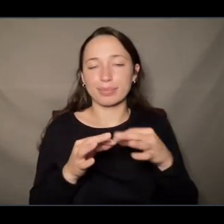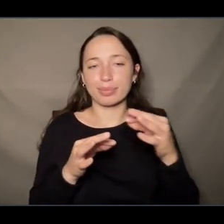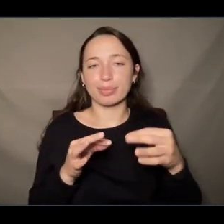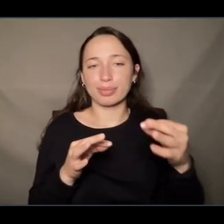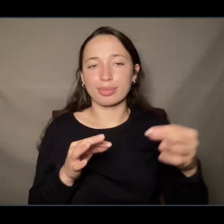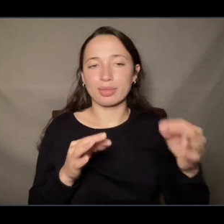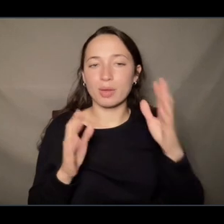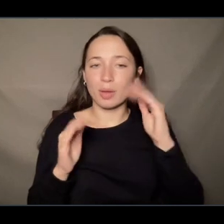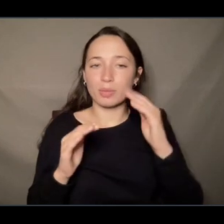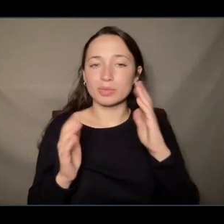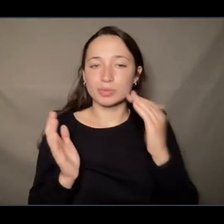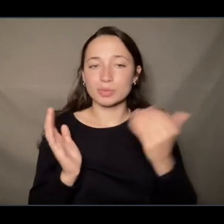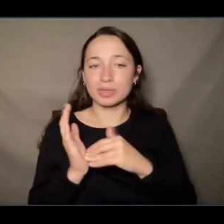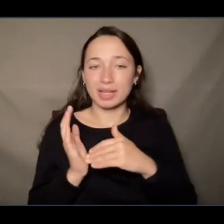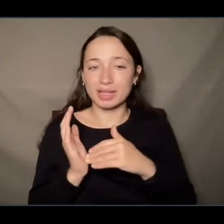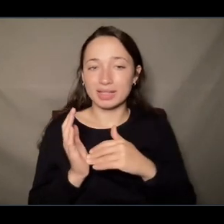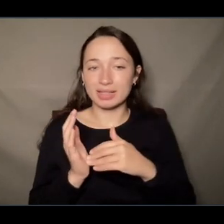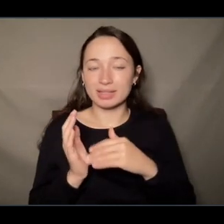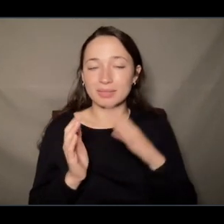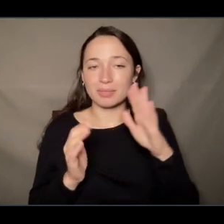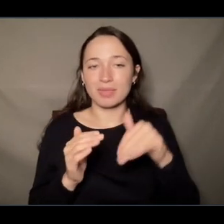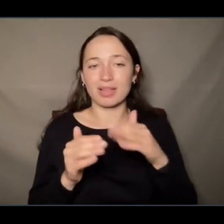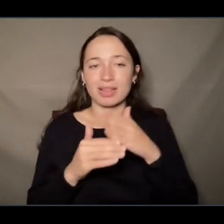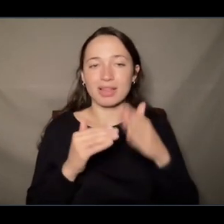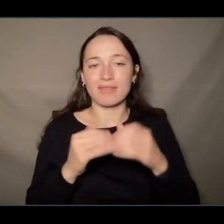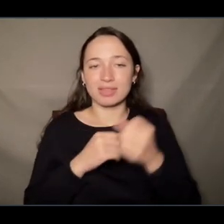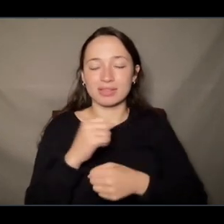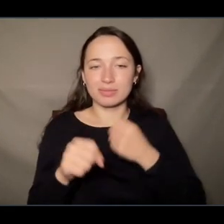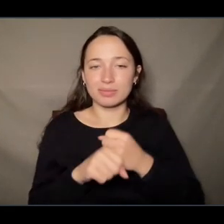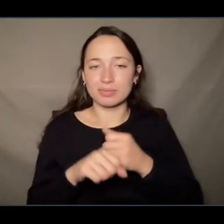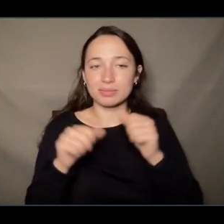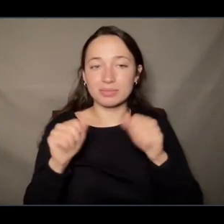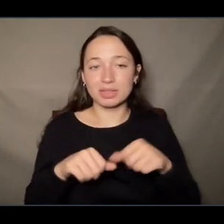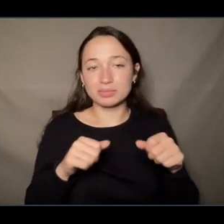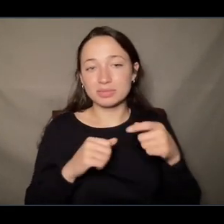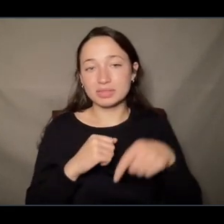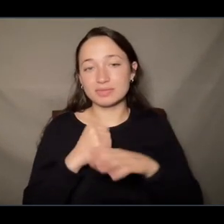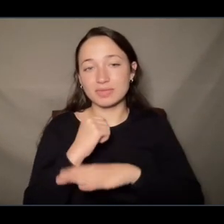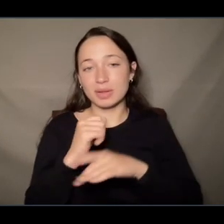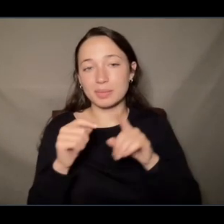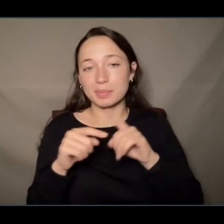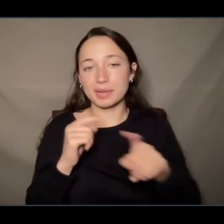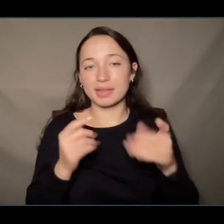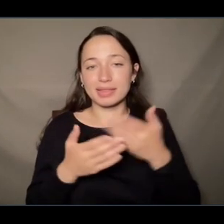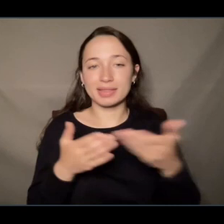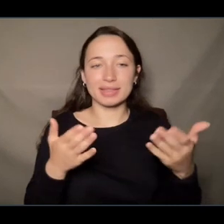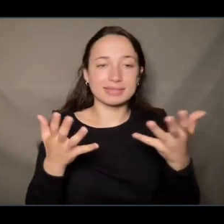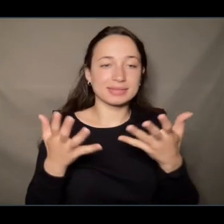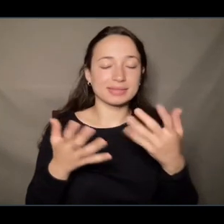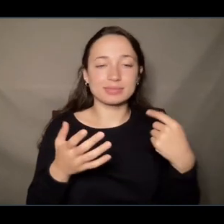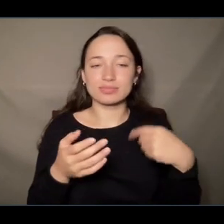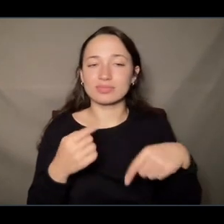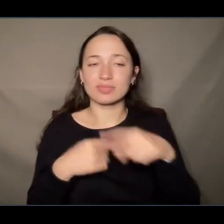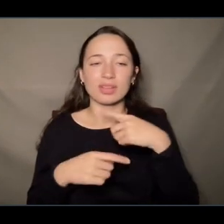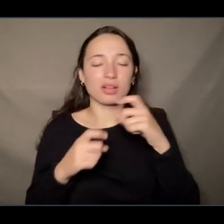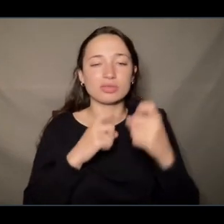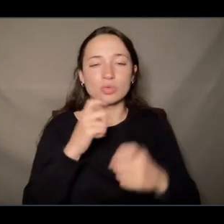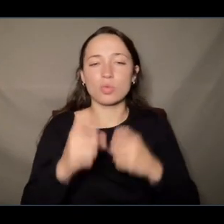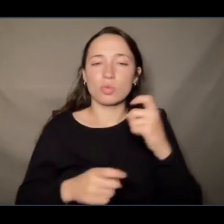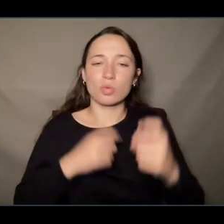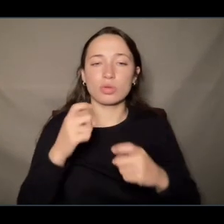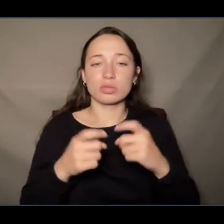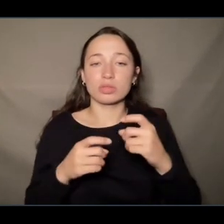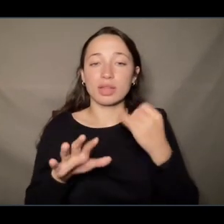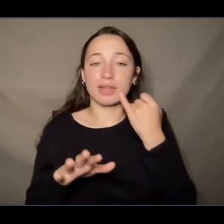it off. We're hoping to do it before the end of the year, possibly this fall. But all of the things that we